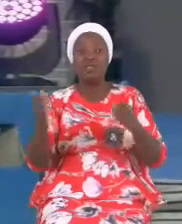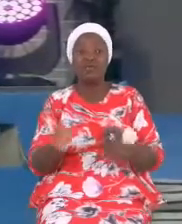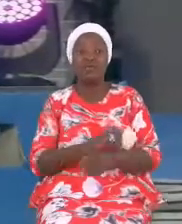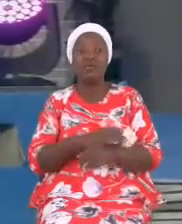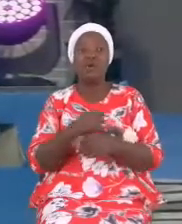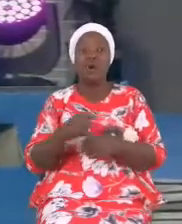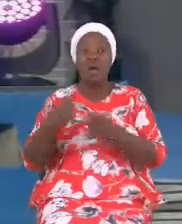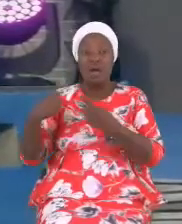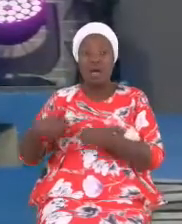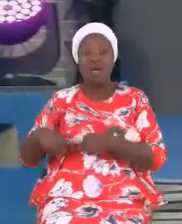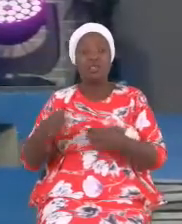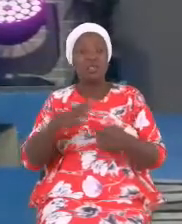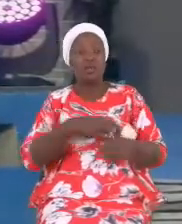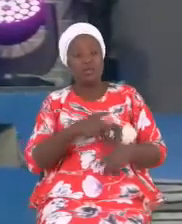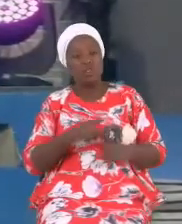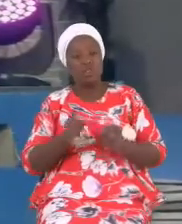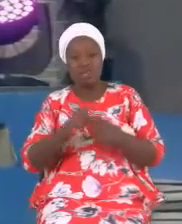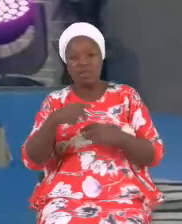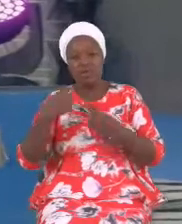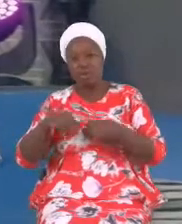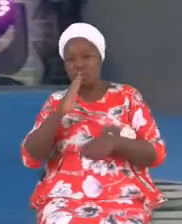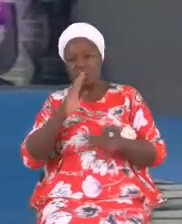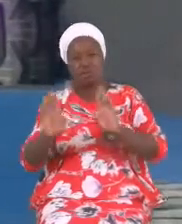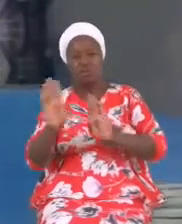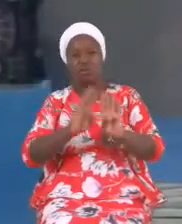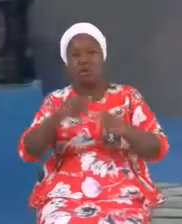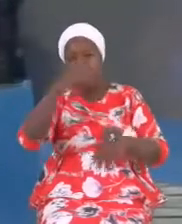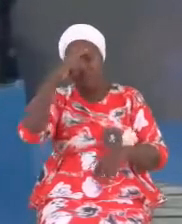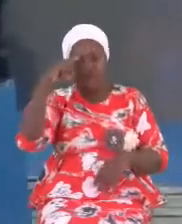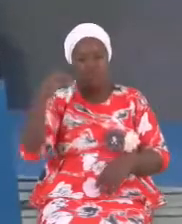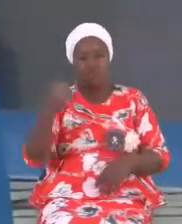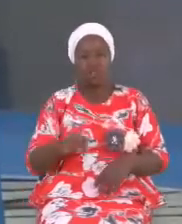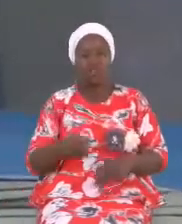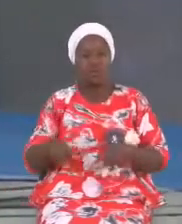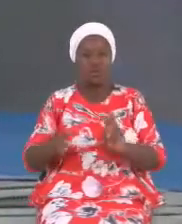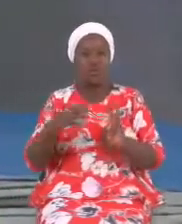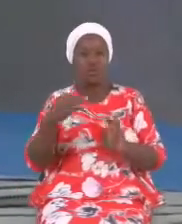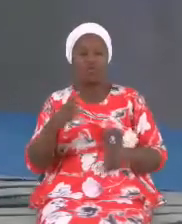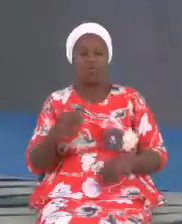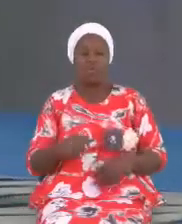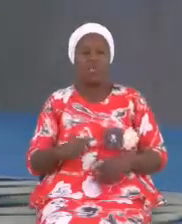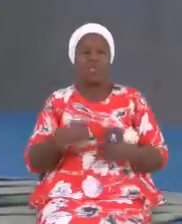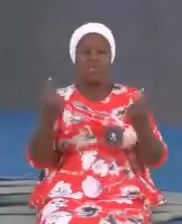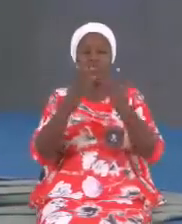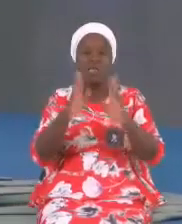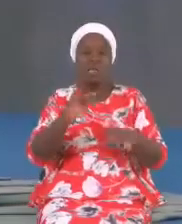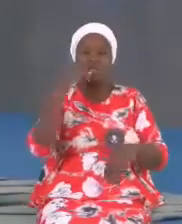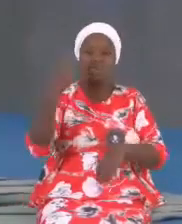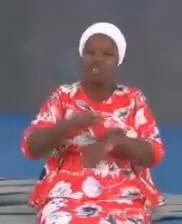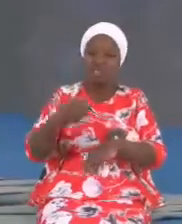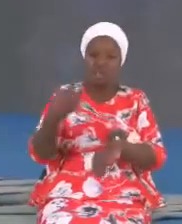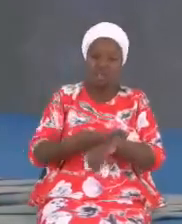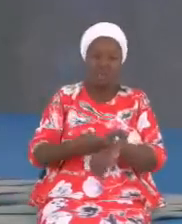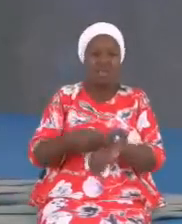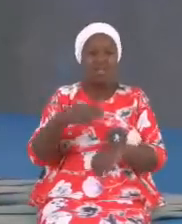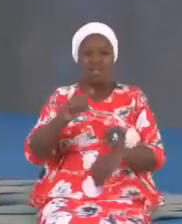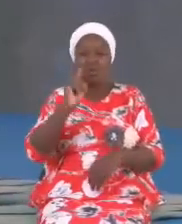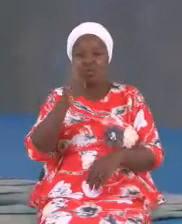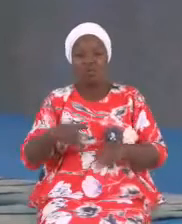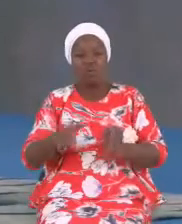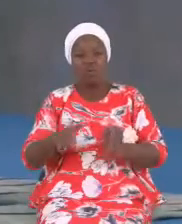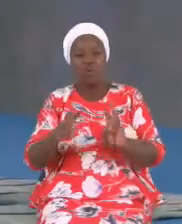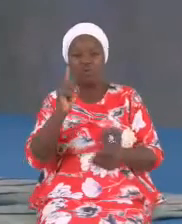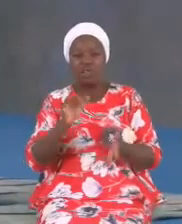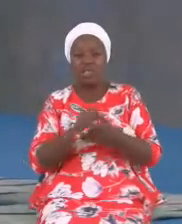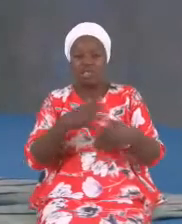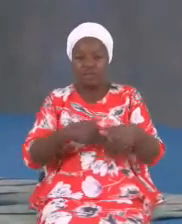be troubled, because the way of the transgressor is hard. The way of the one that is